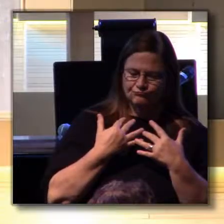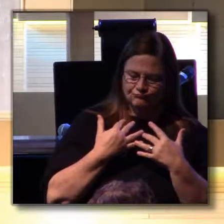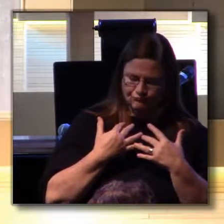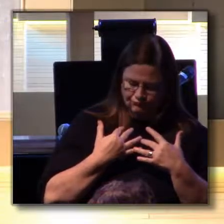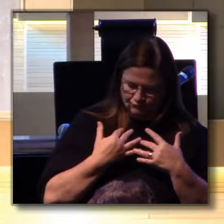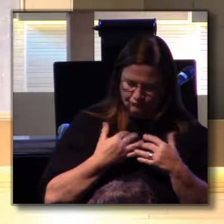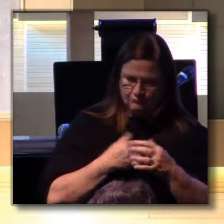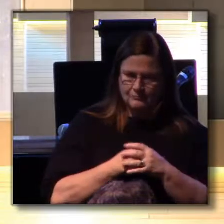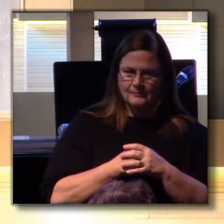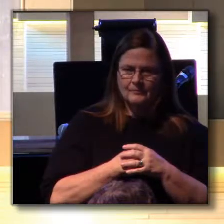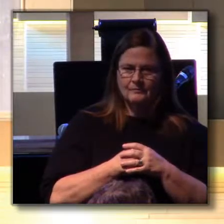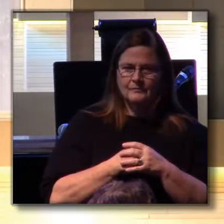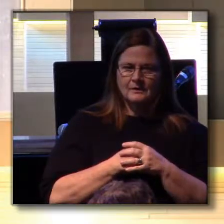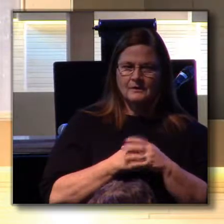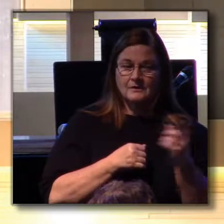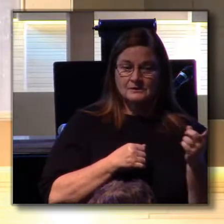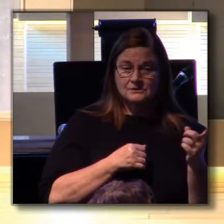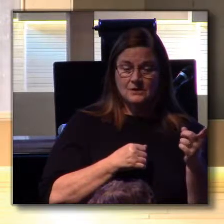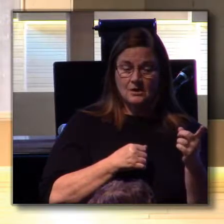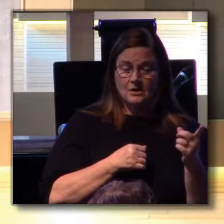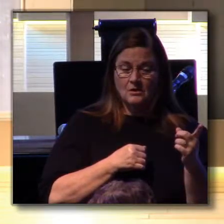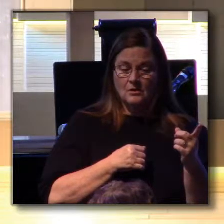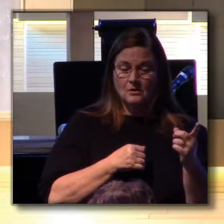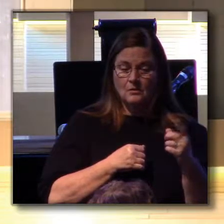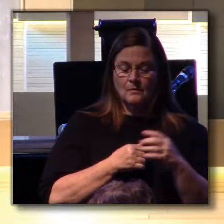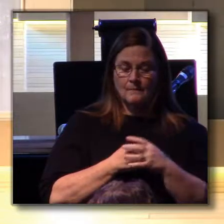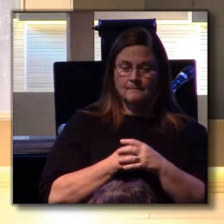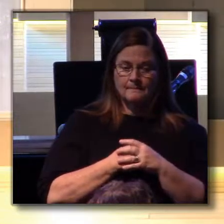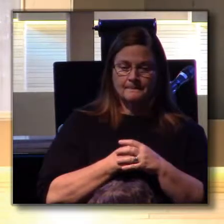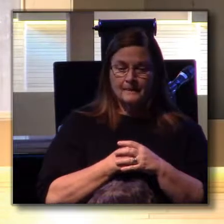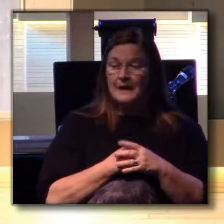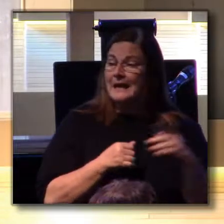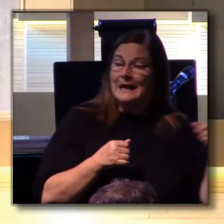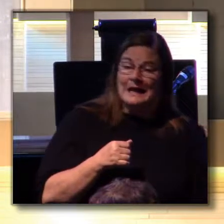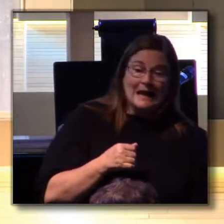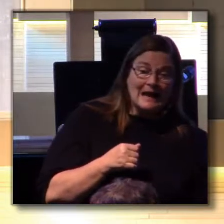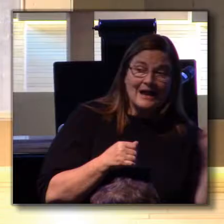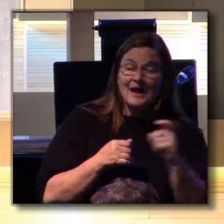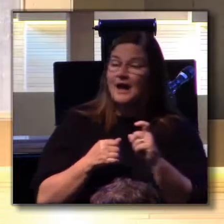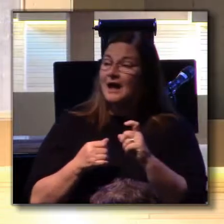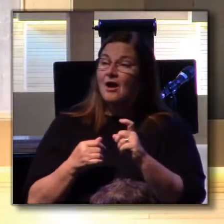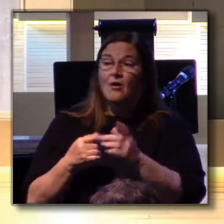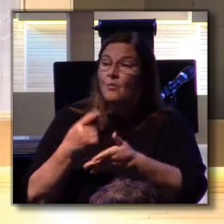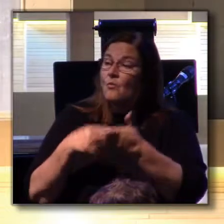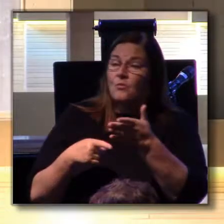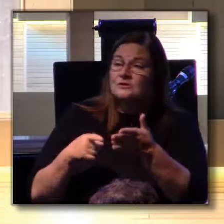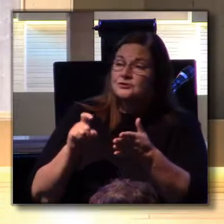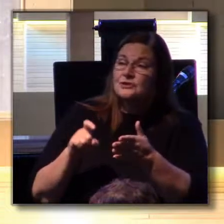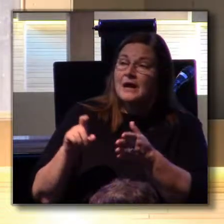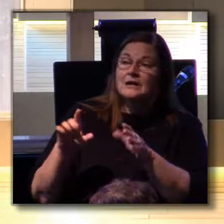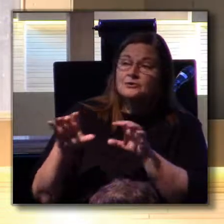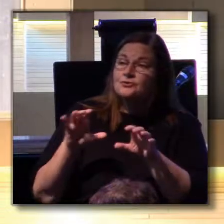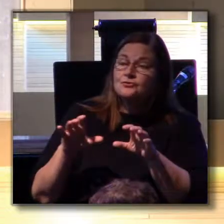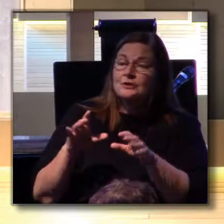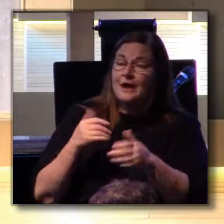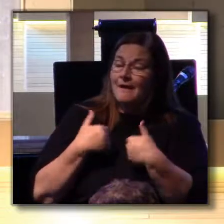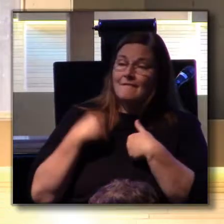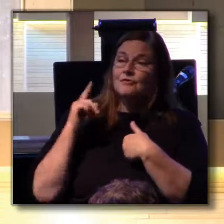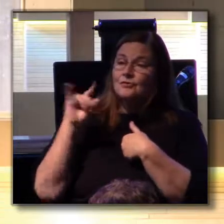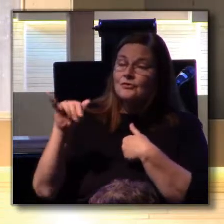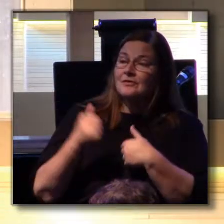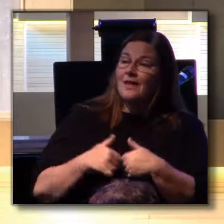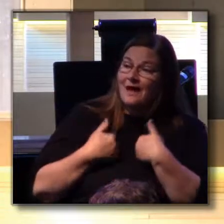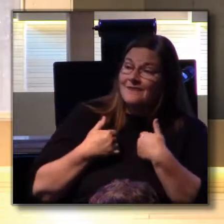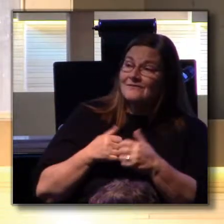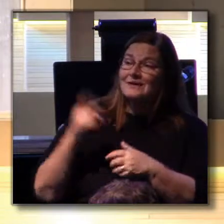So he came, he ran, he bowed down. "Master, teacher, what must I do to inherit eternal life?" And